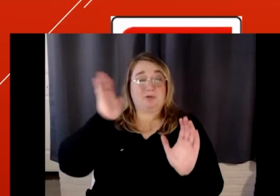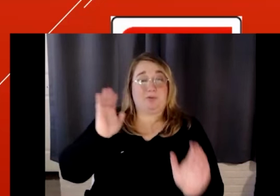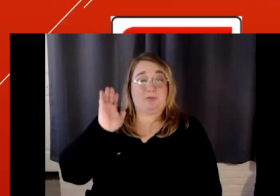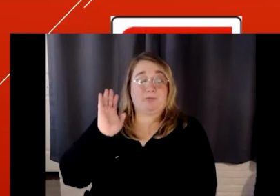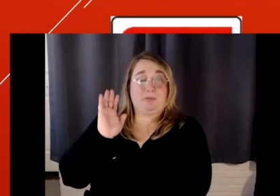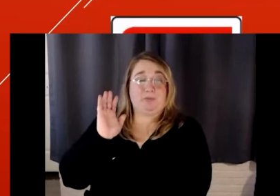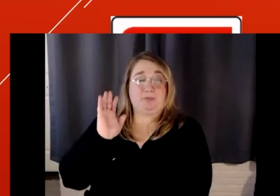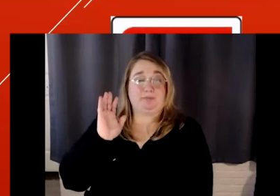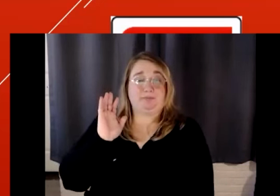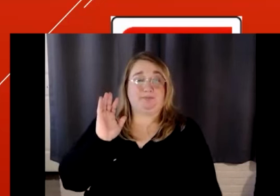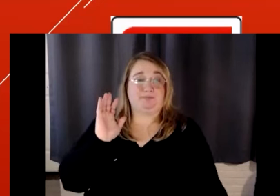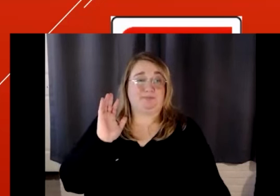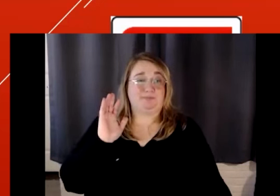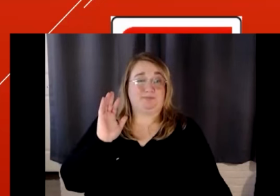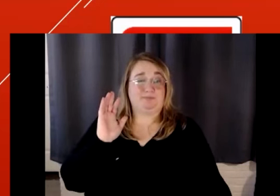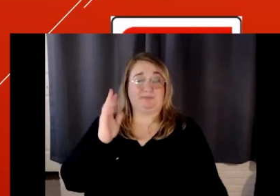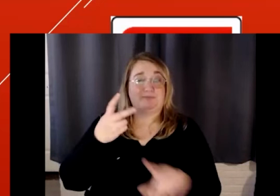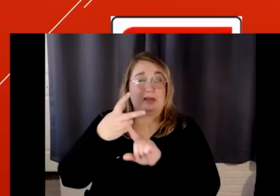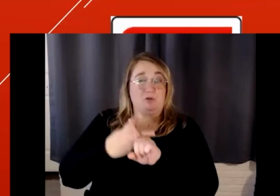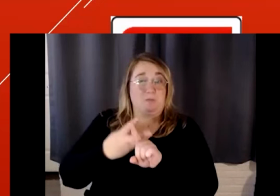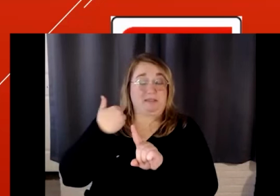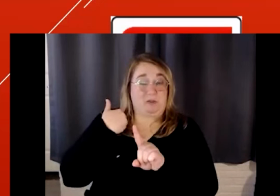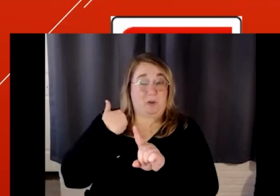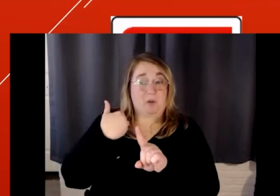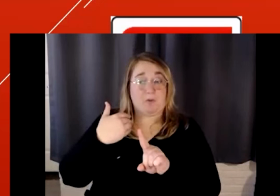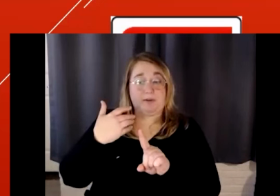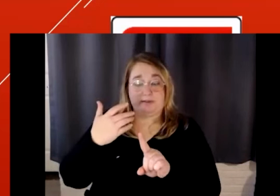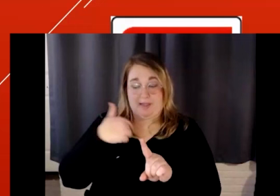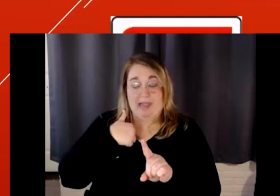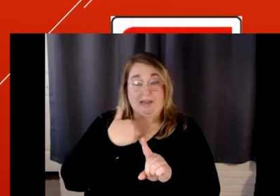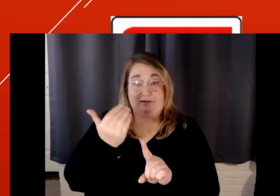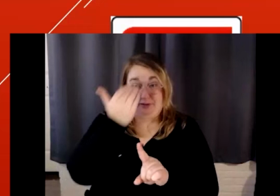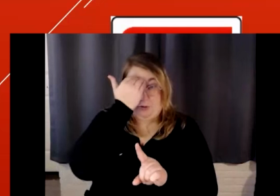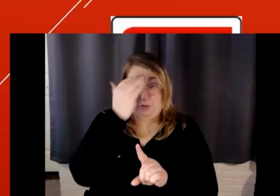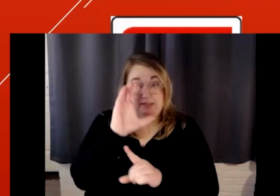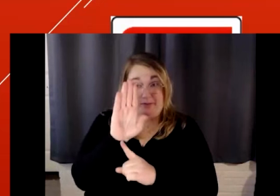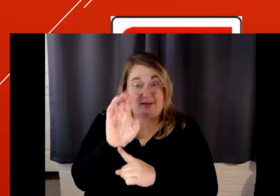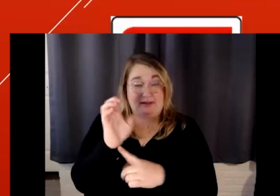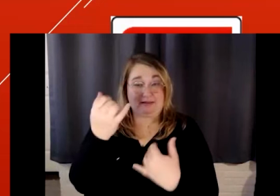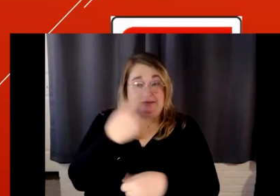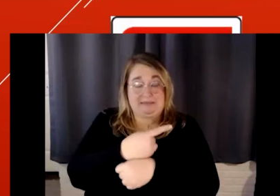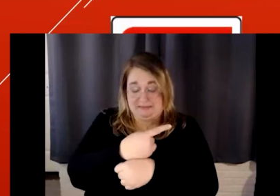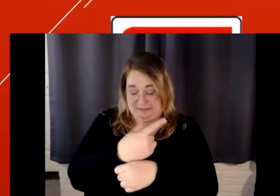did 2 months ago when this job wasn't even on my radar.